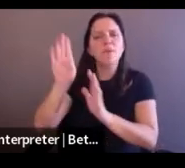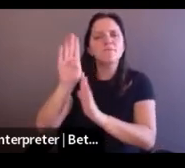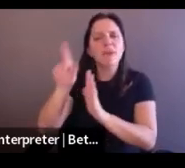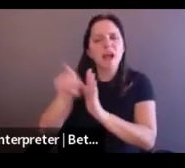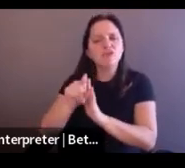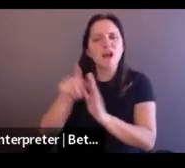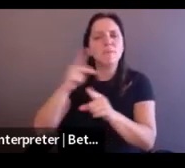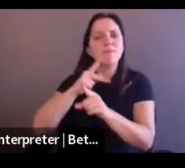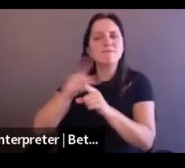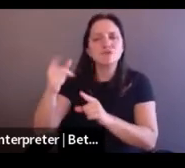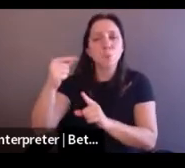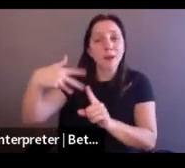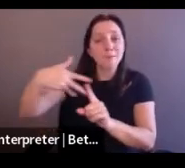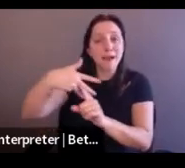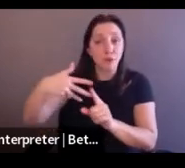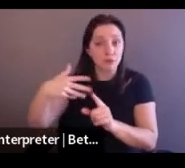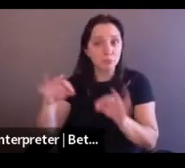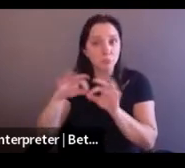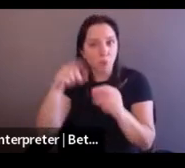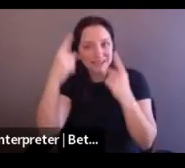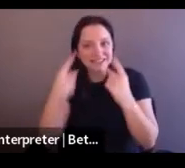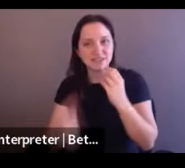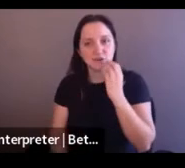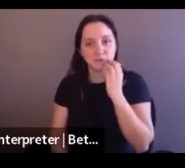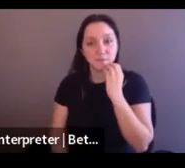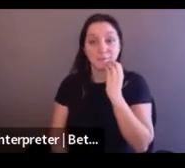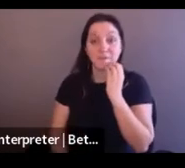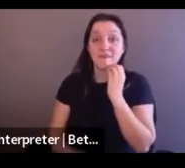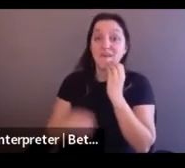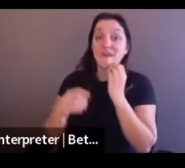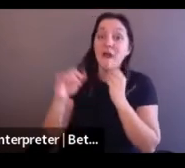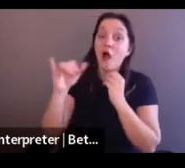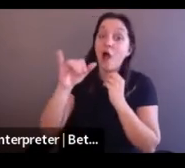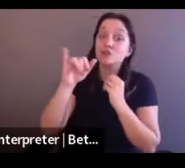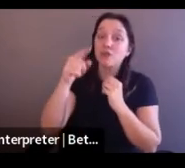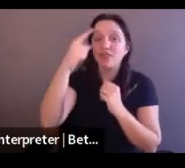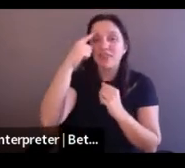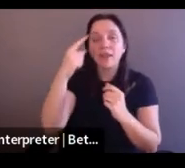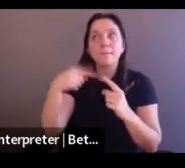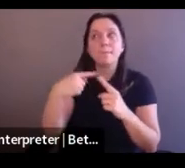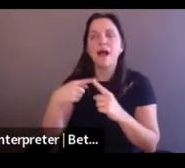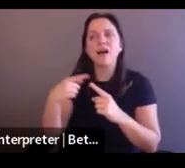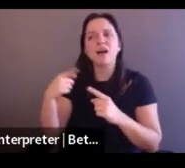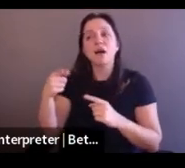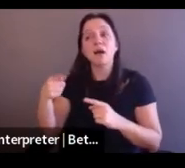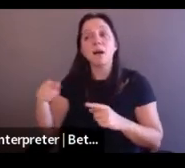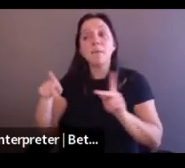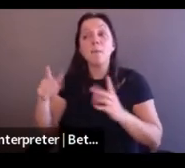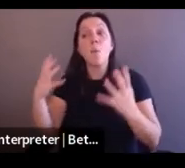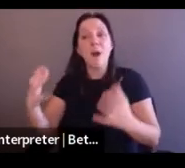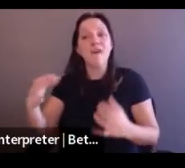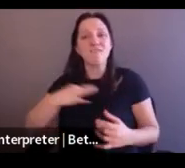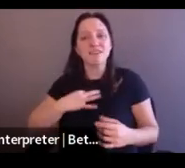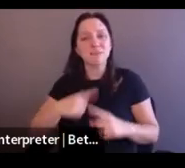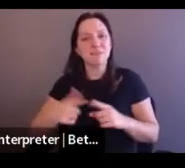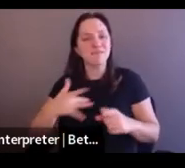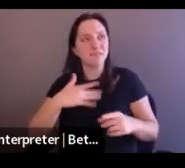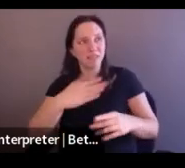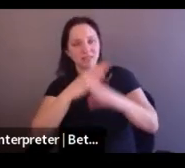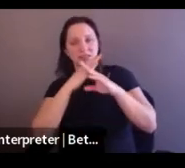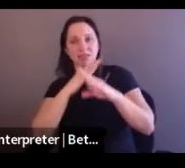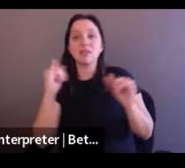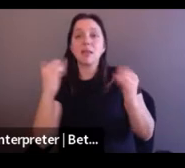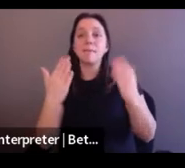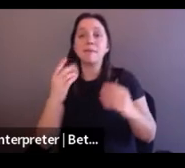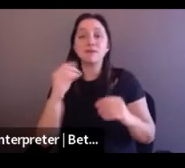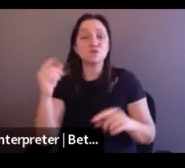You know, maybe traveling great distances is really tricky for some people. So are there needs that your organization has that could